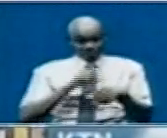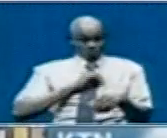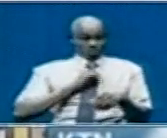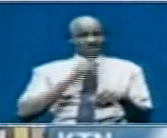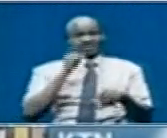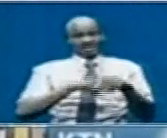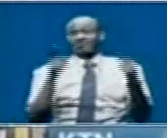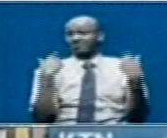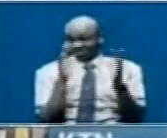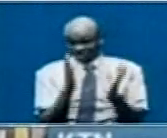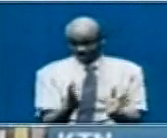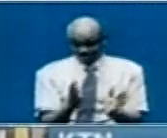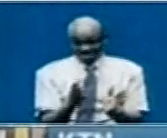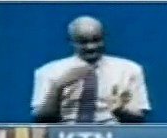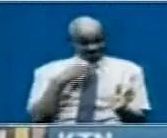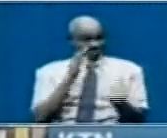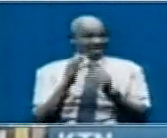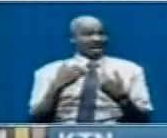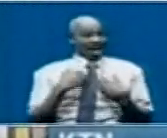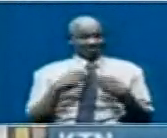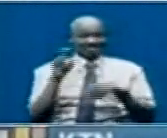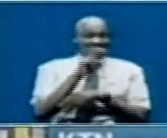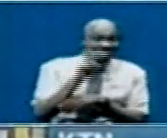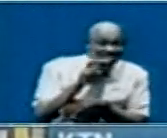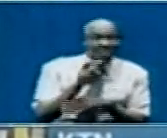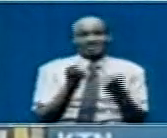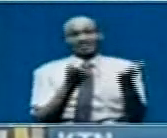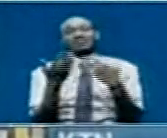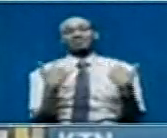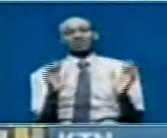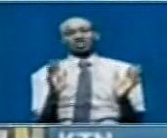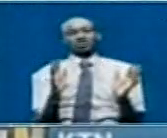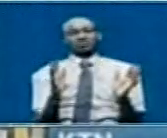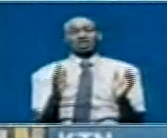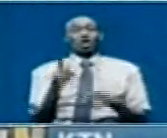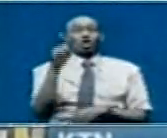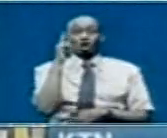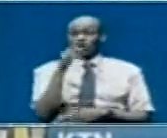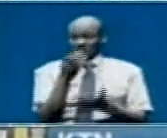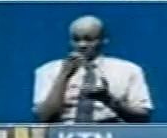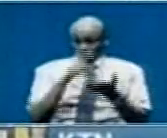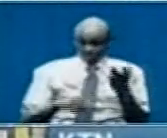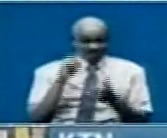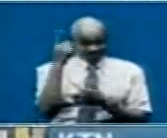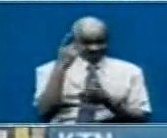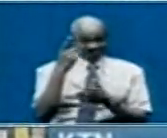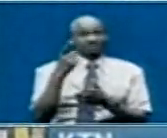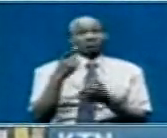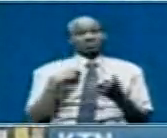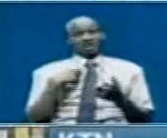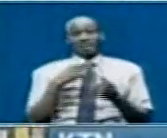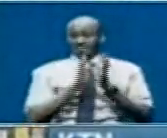land shall not be allocated unless it has been planned, surveyed and serviced. What the law requires is that first a public notice is